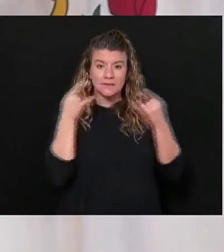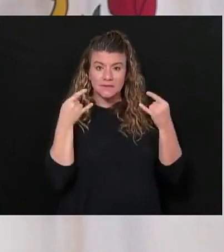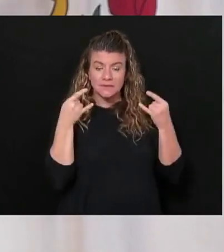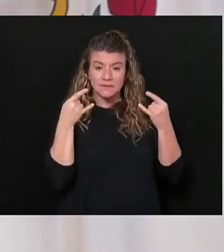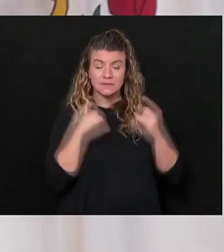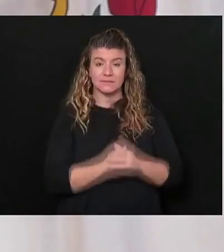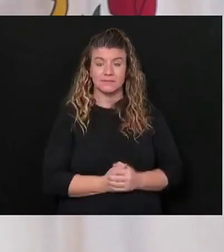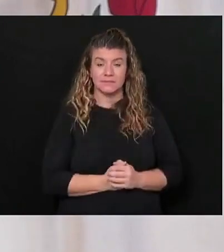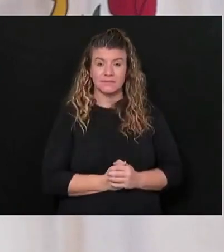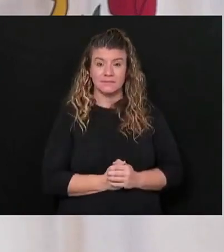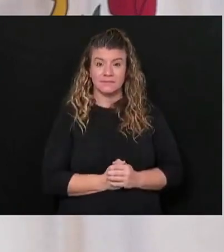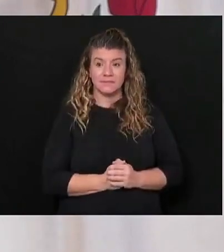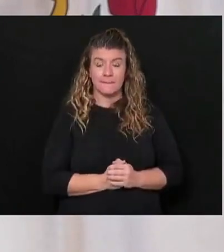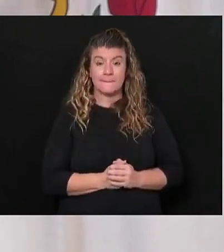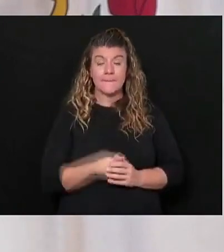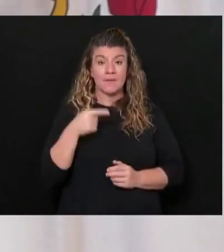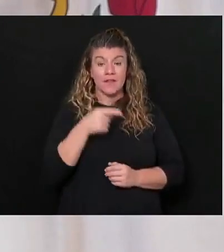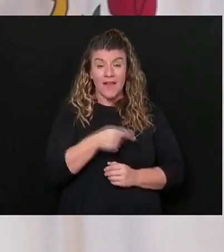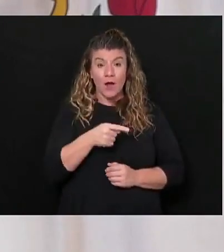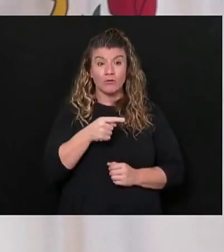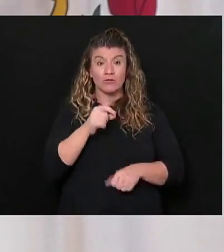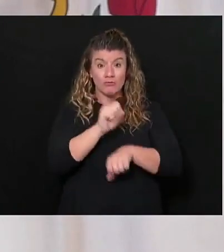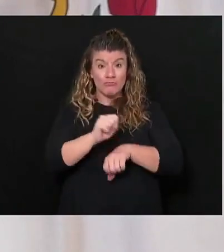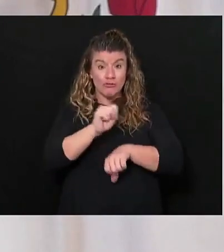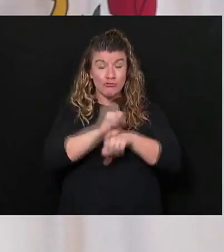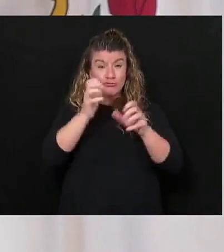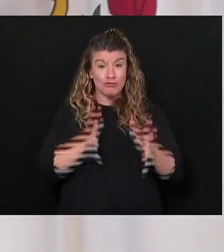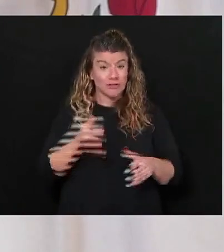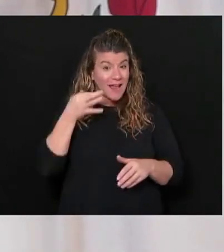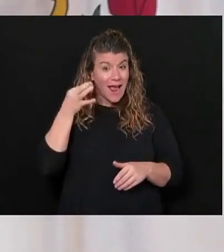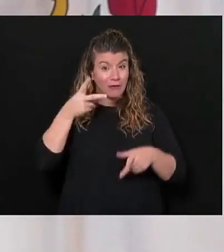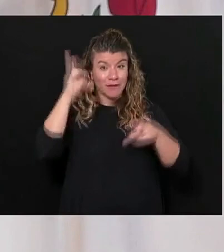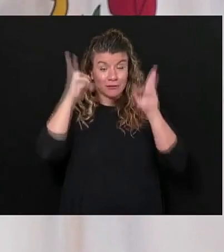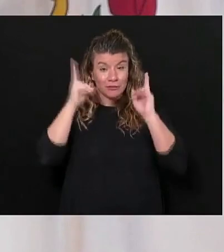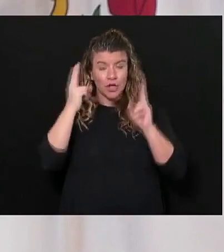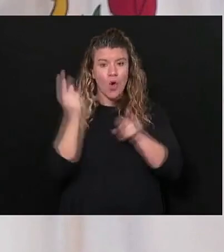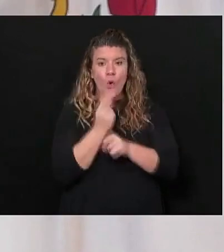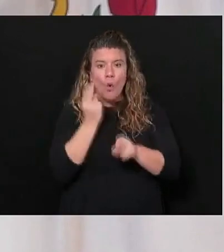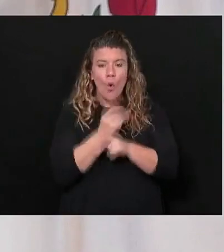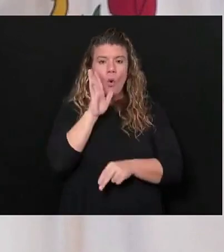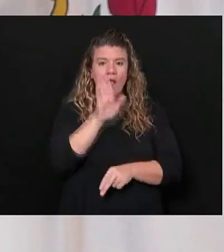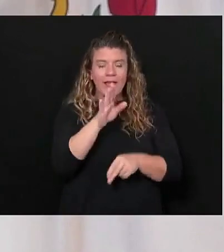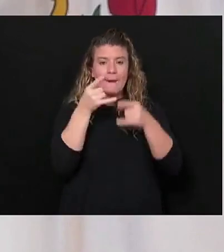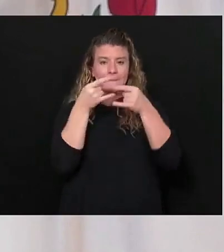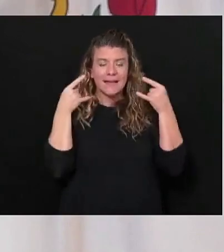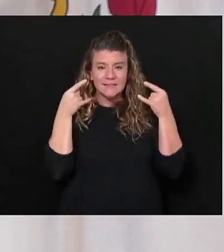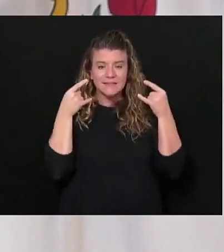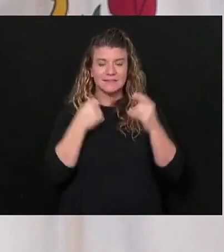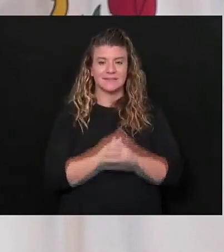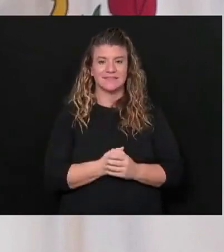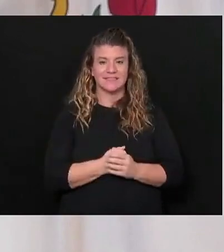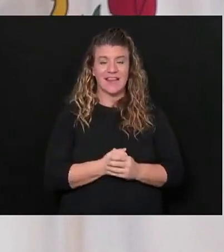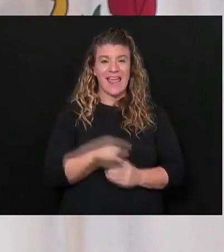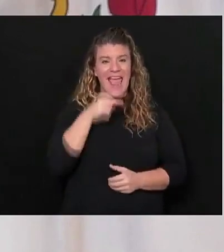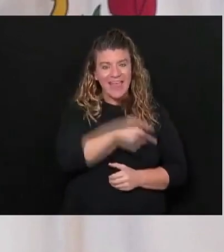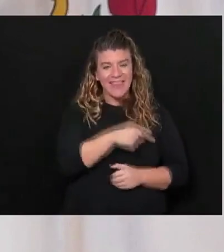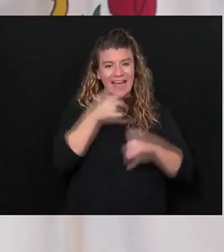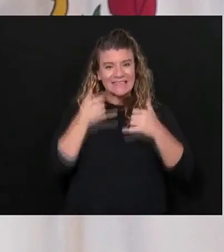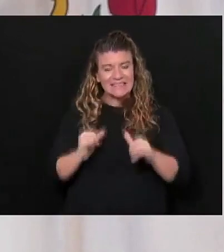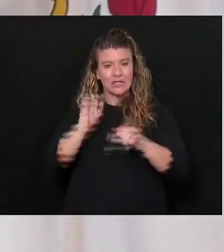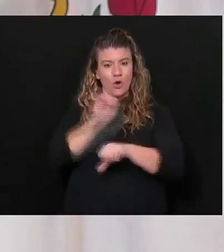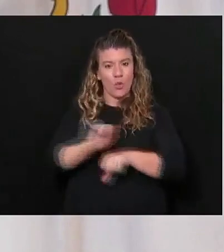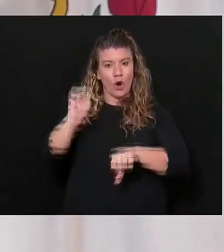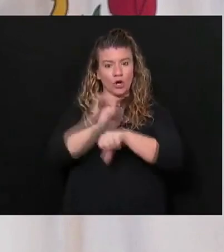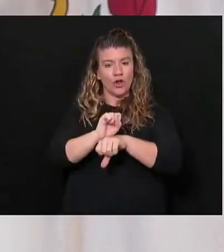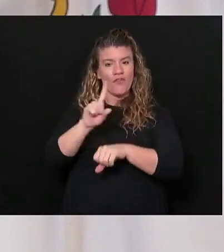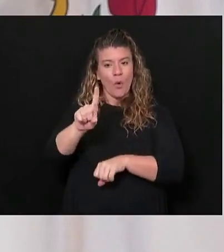Those hairdressers had their mask on. And they treated 100 customers